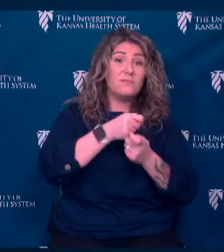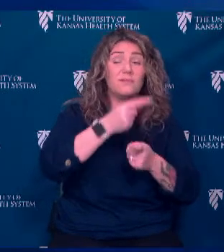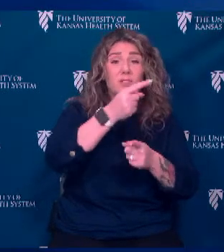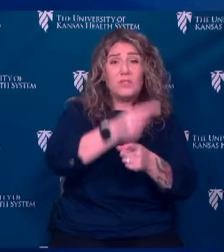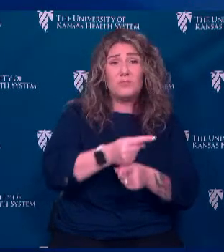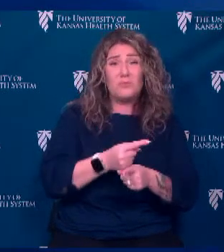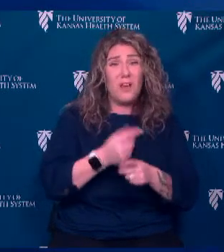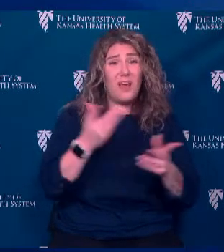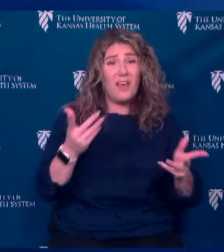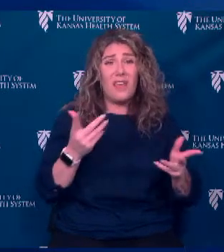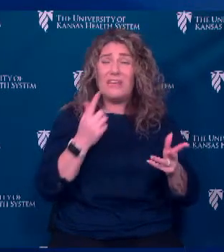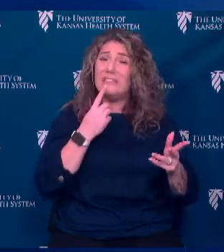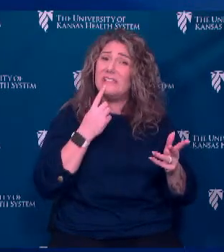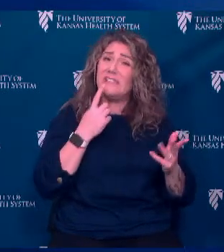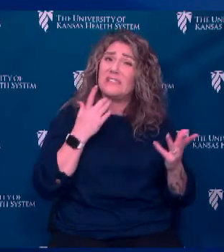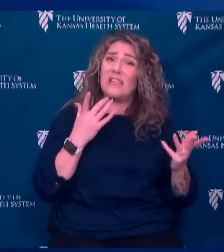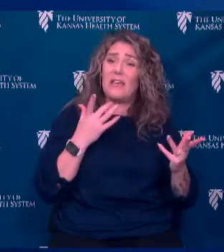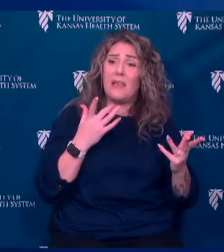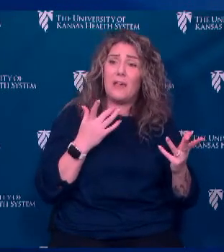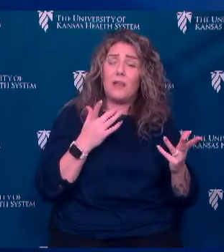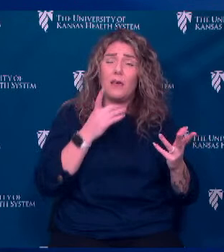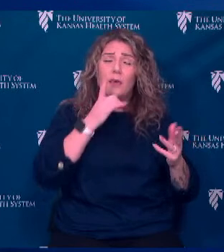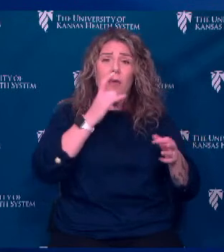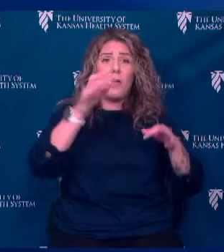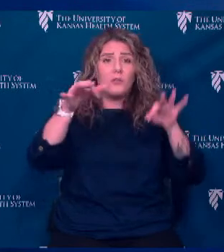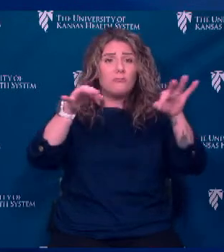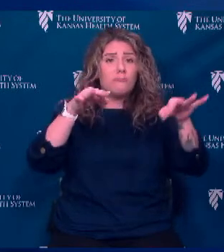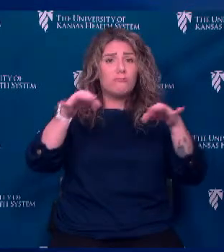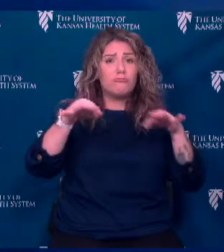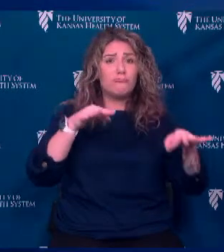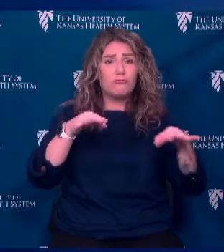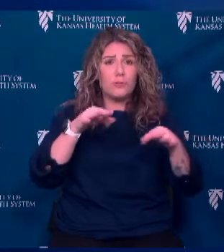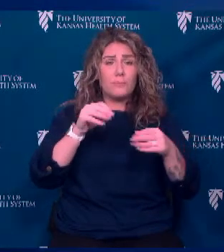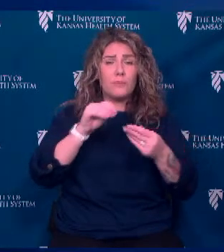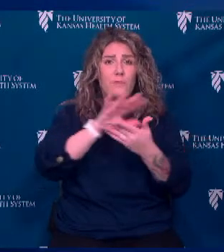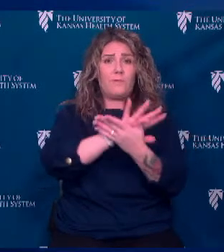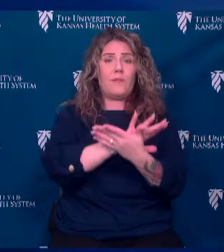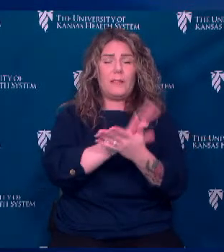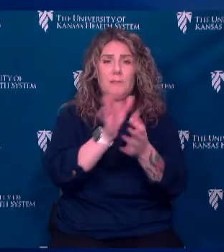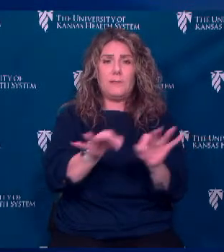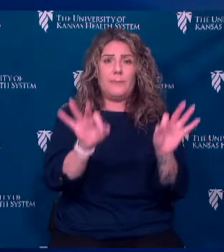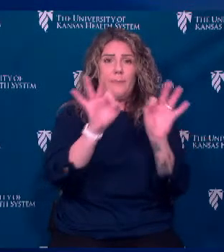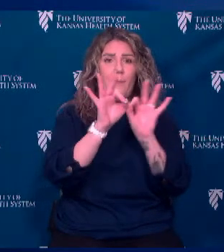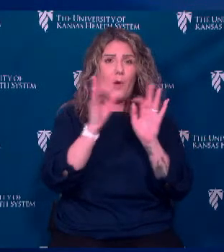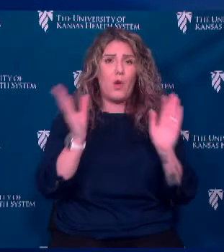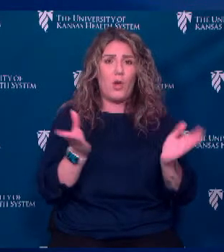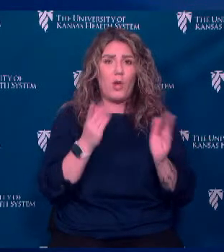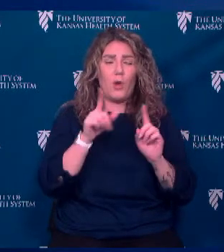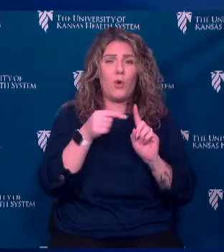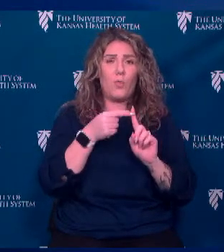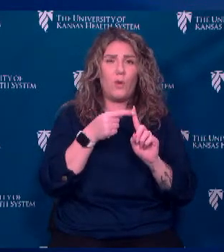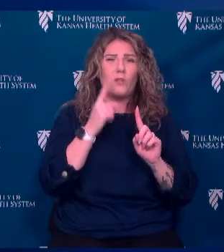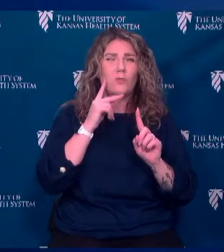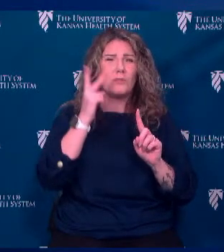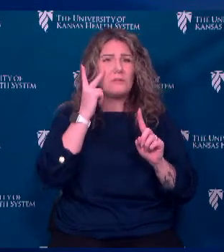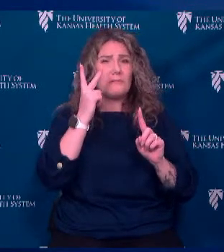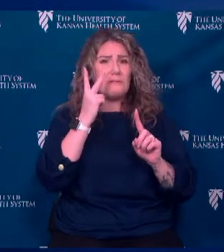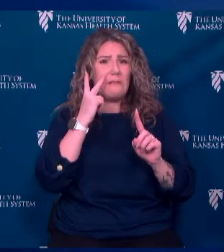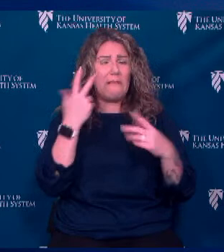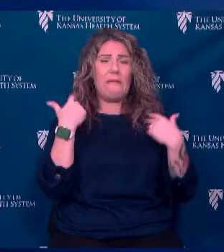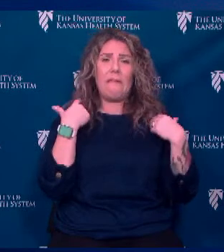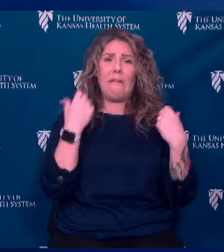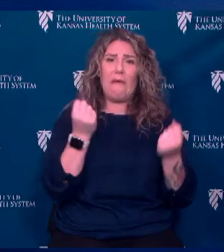say, the undescribed effects are so important here. When we look at healthcare infrastructure, here's a